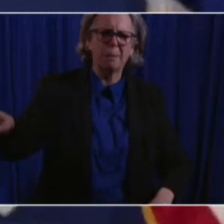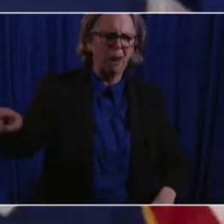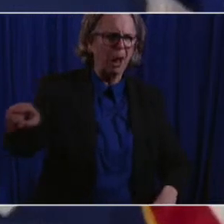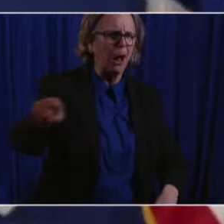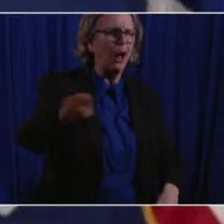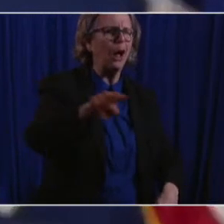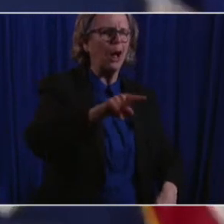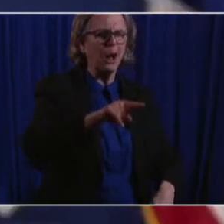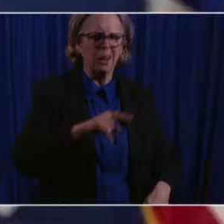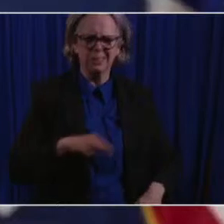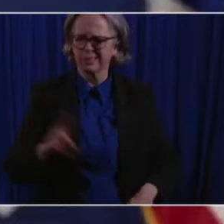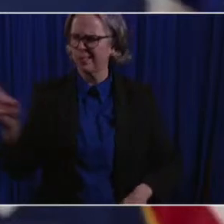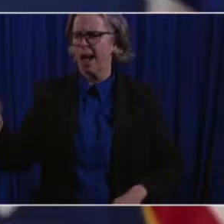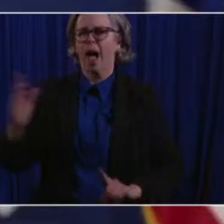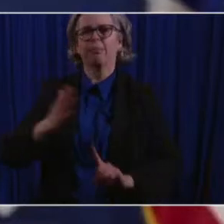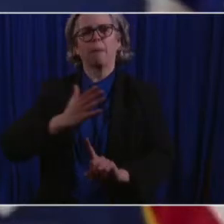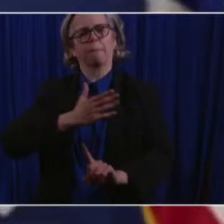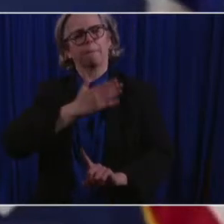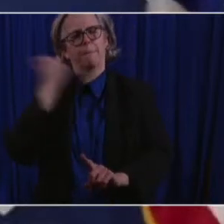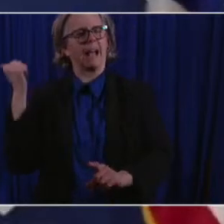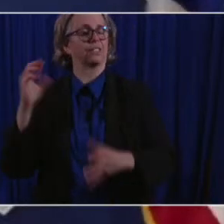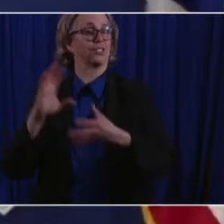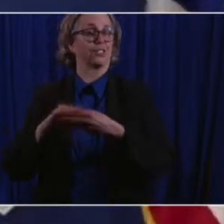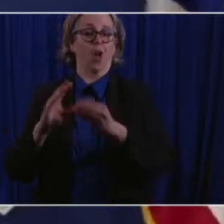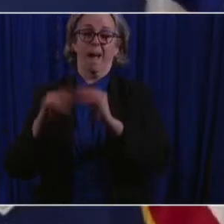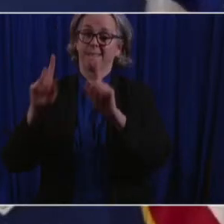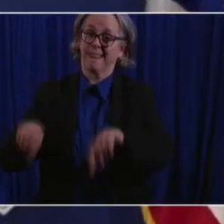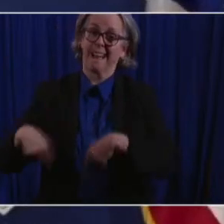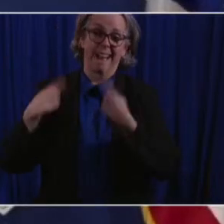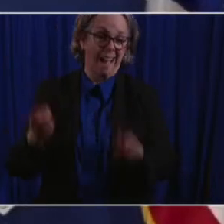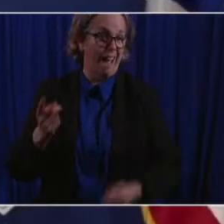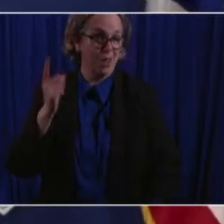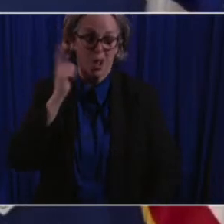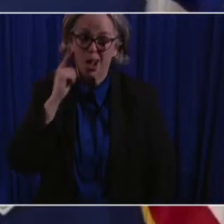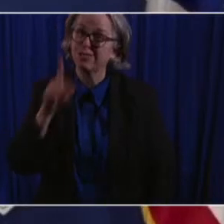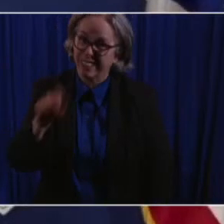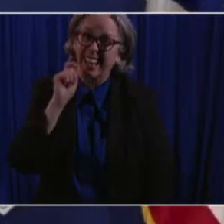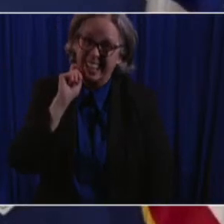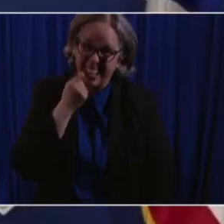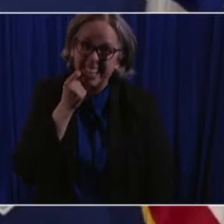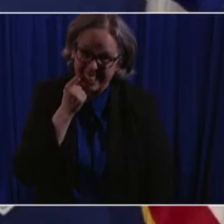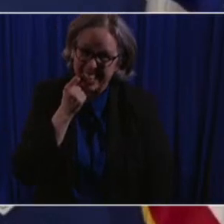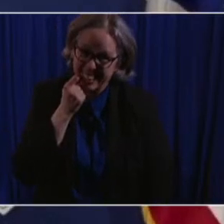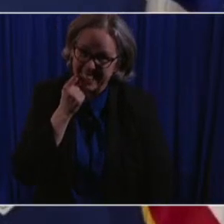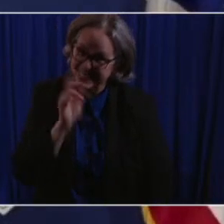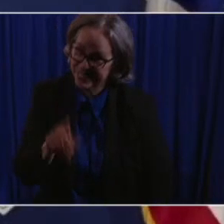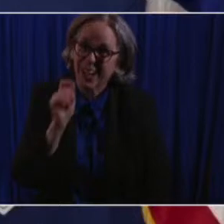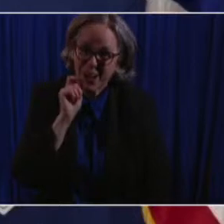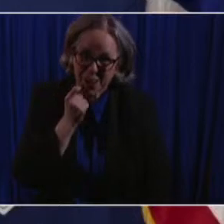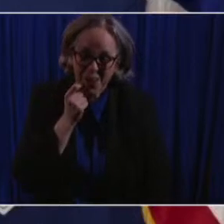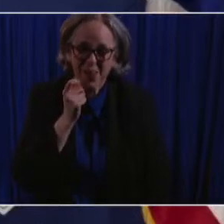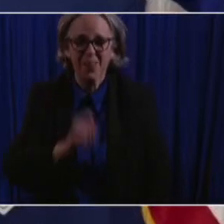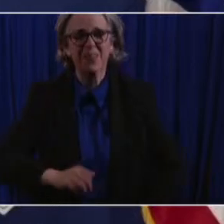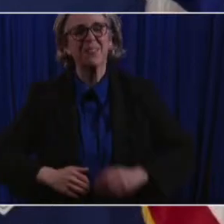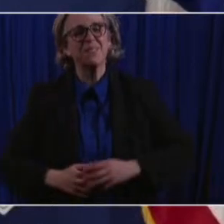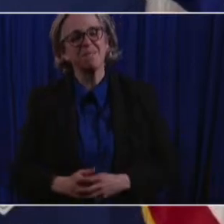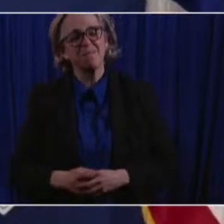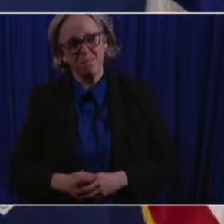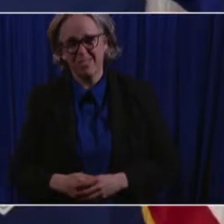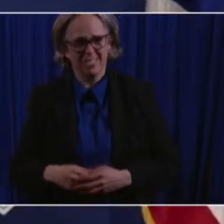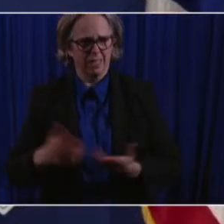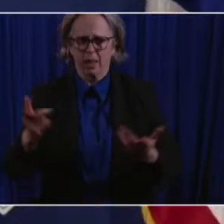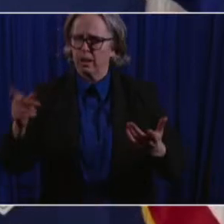things I've heard. And, it's what we have to do if we're going to reach people. And we have to reach them where they